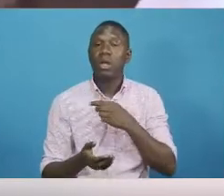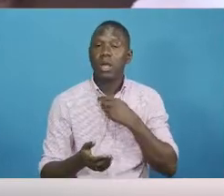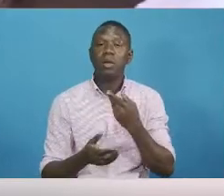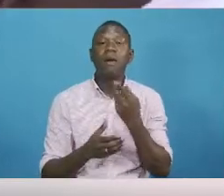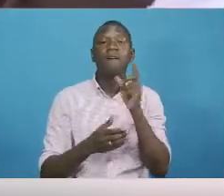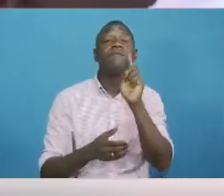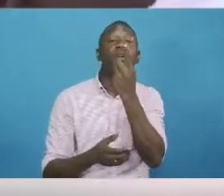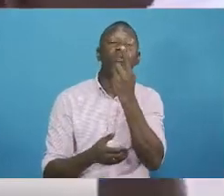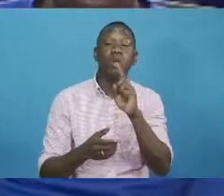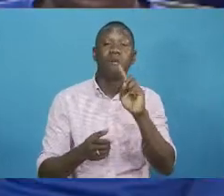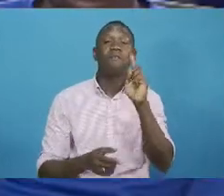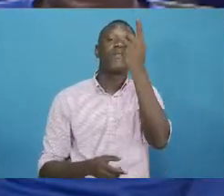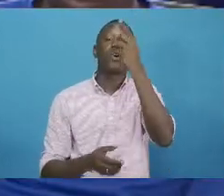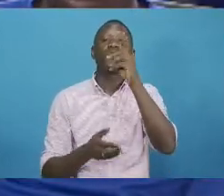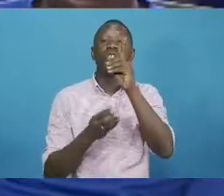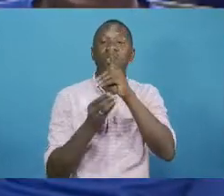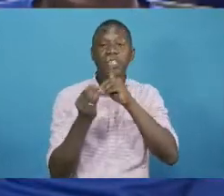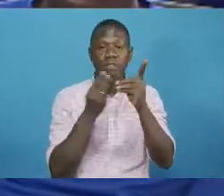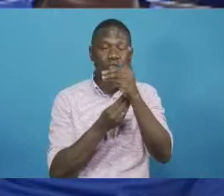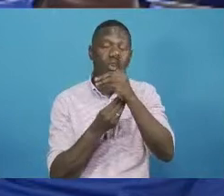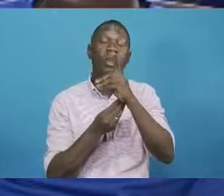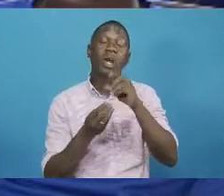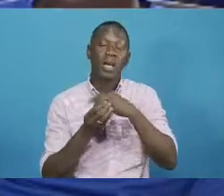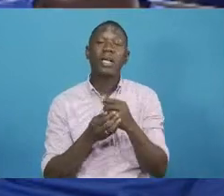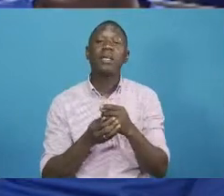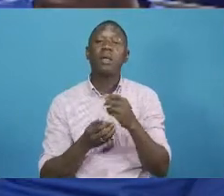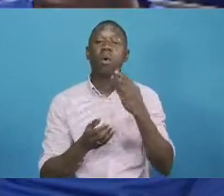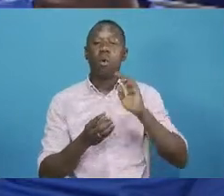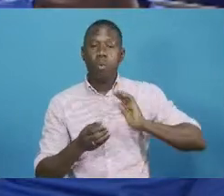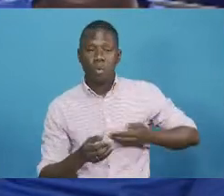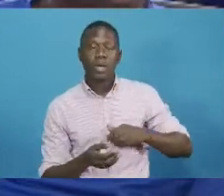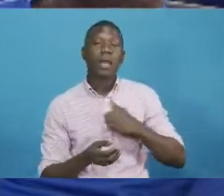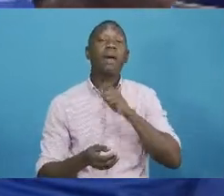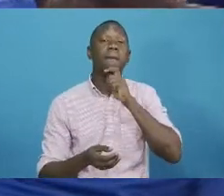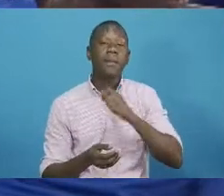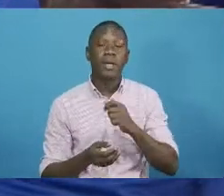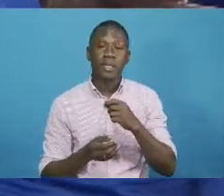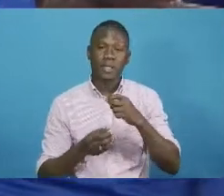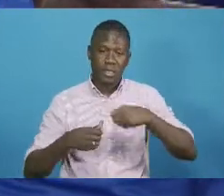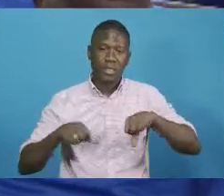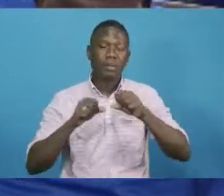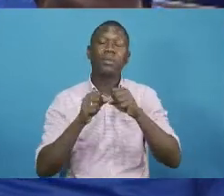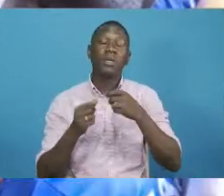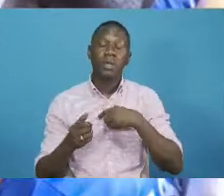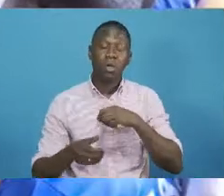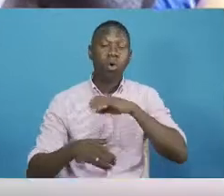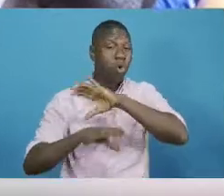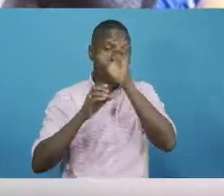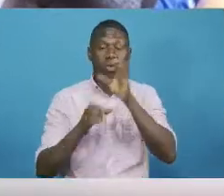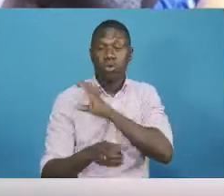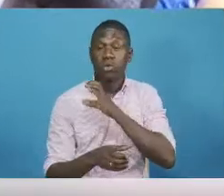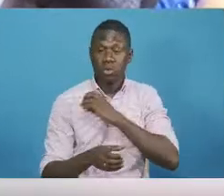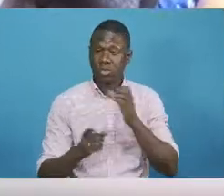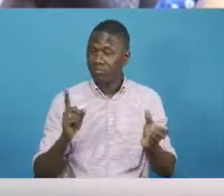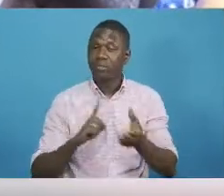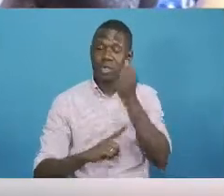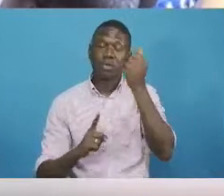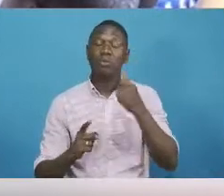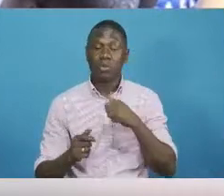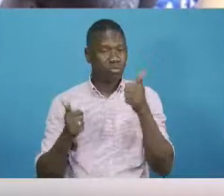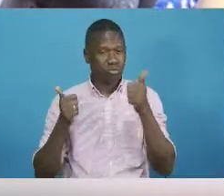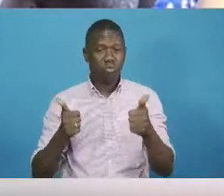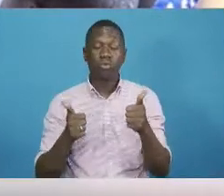division male and female leagues. The coaches, according to the trainers, have all graduated with distinction under the supervision of local